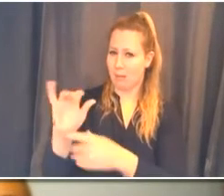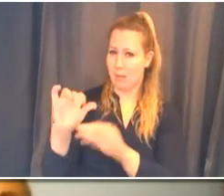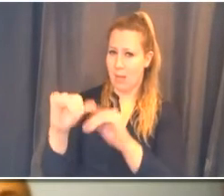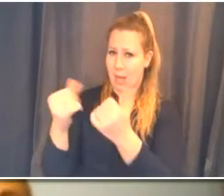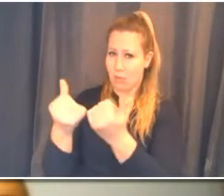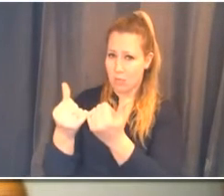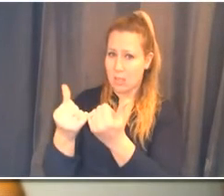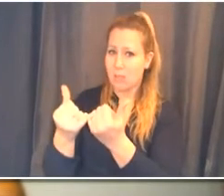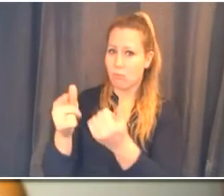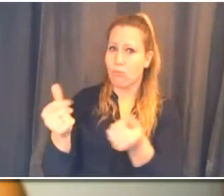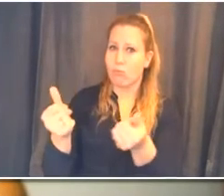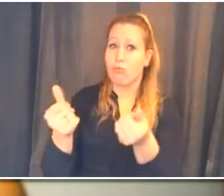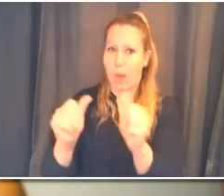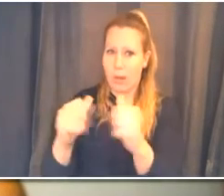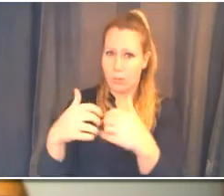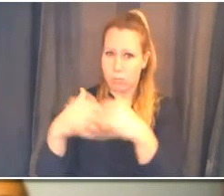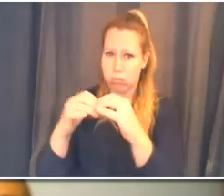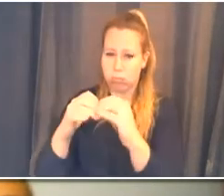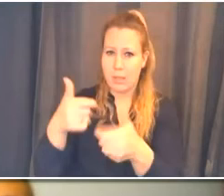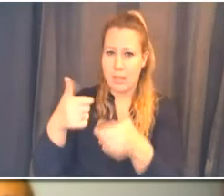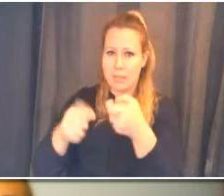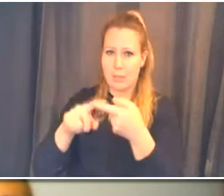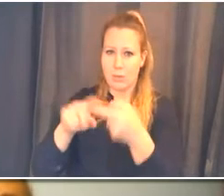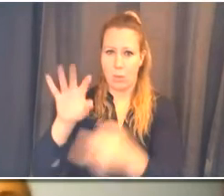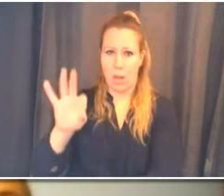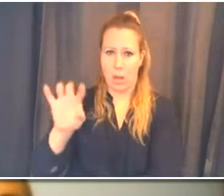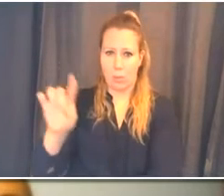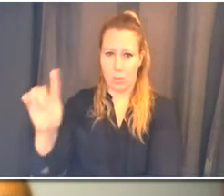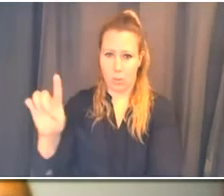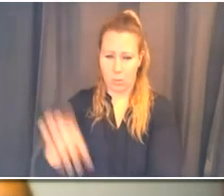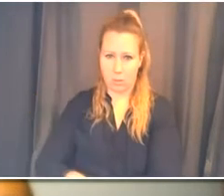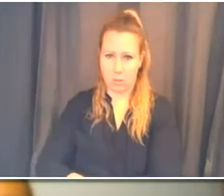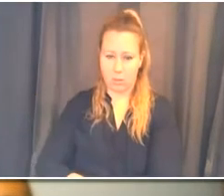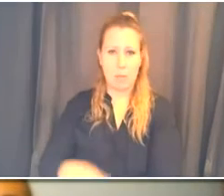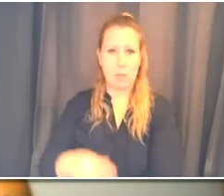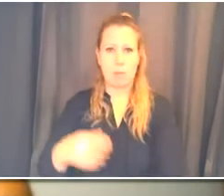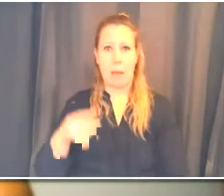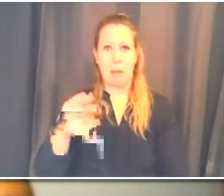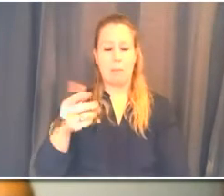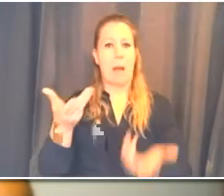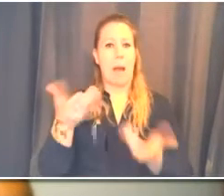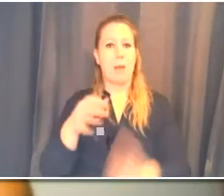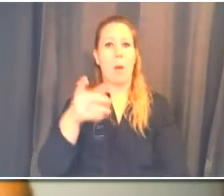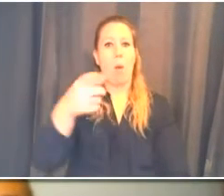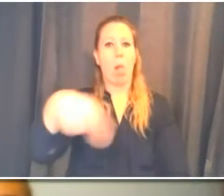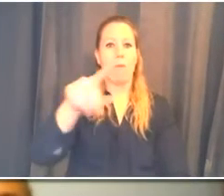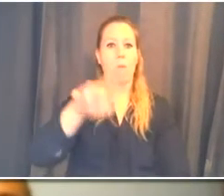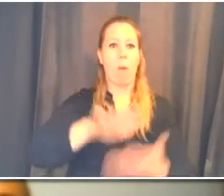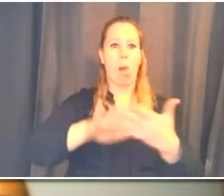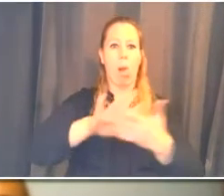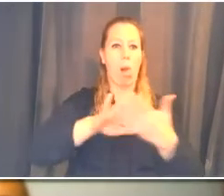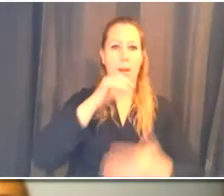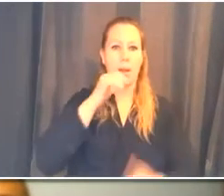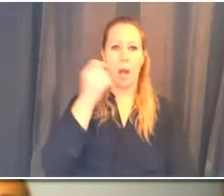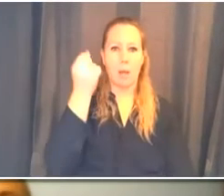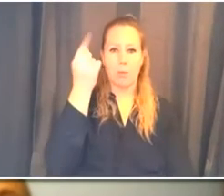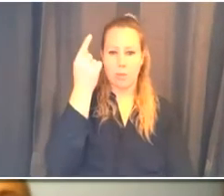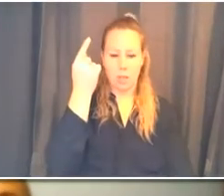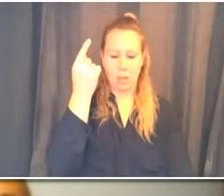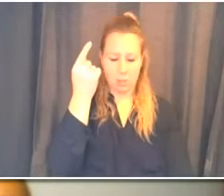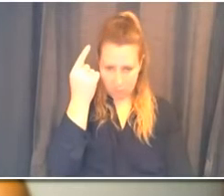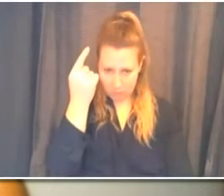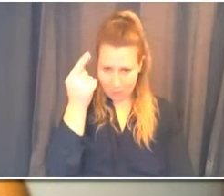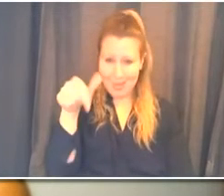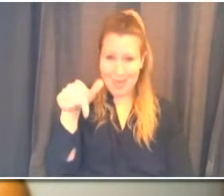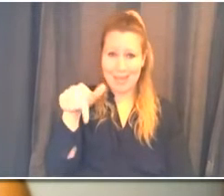system before it goes live to ensure that if uh somebody that's calling for in the in the course of an emergency